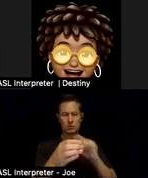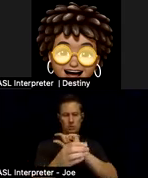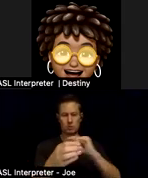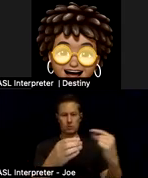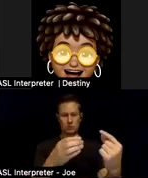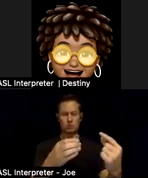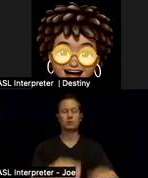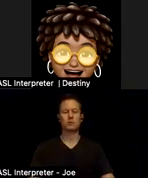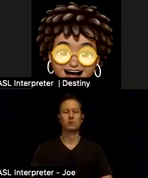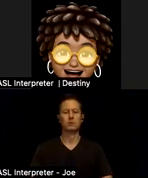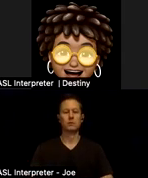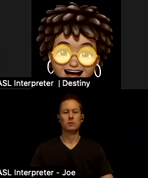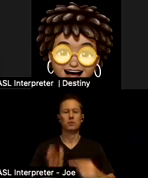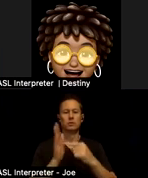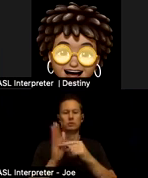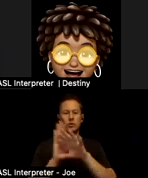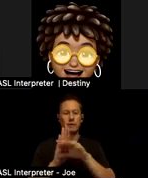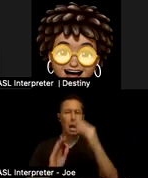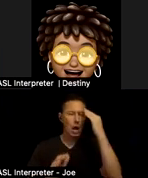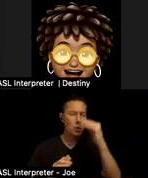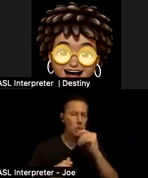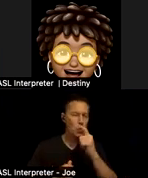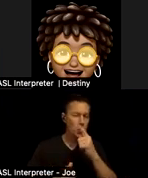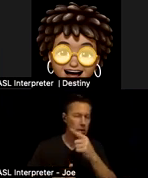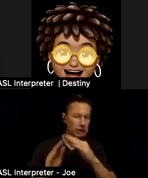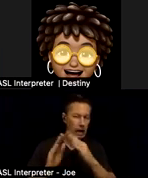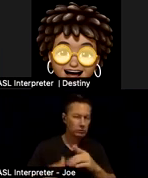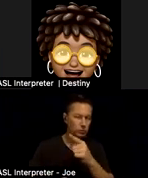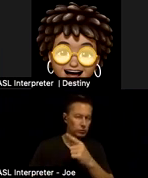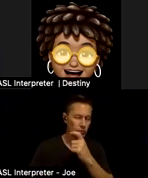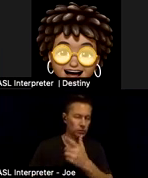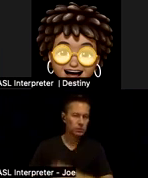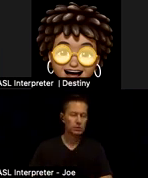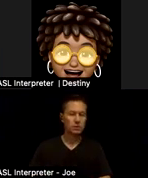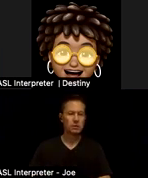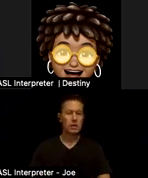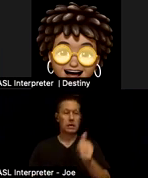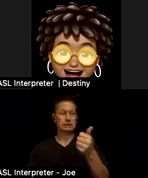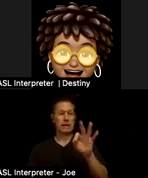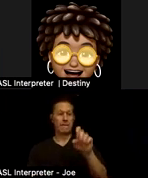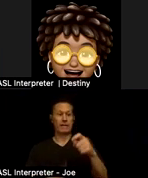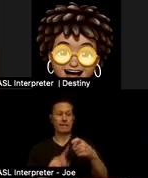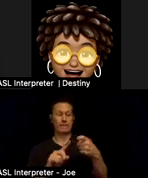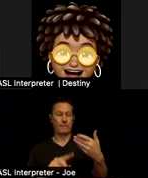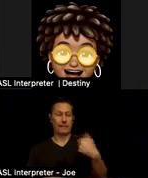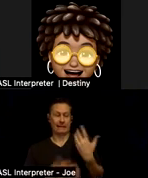video? I think I know whose house this is. It's about 10 feet from me right now. Yep.